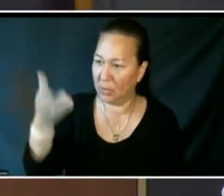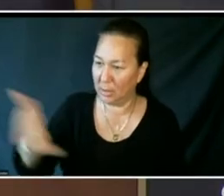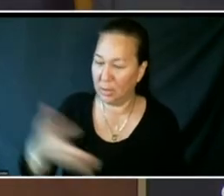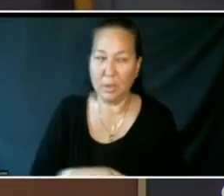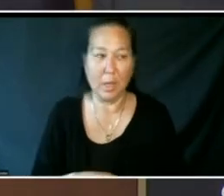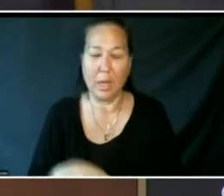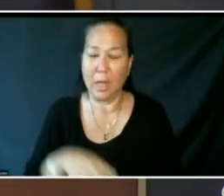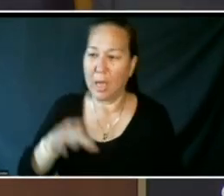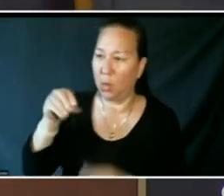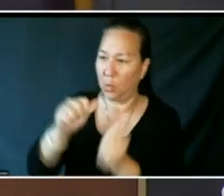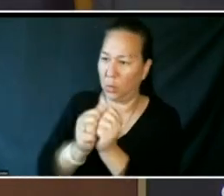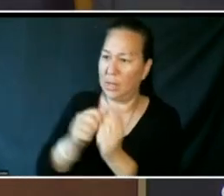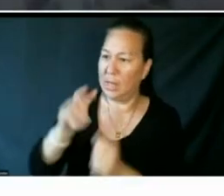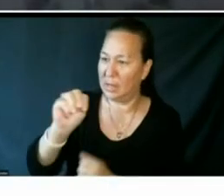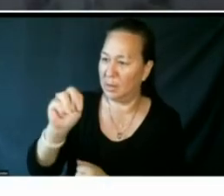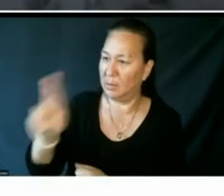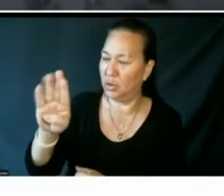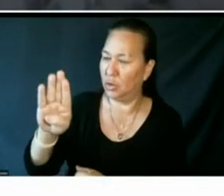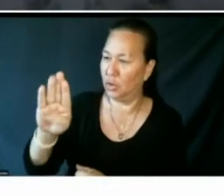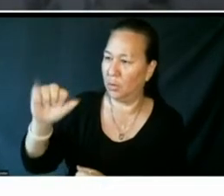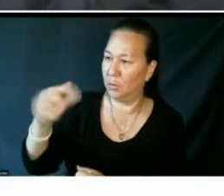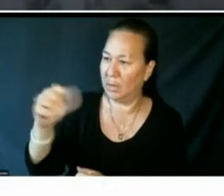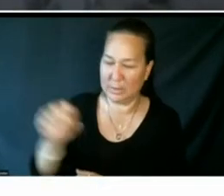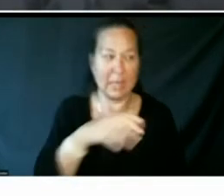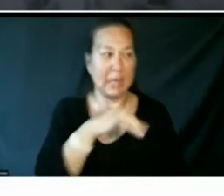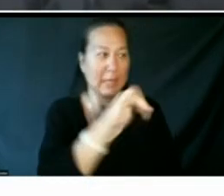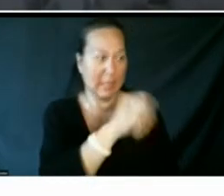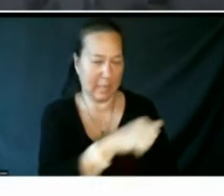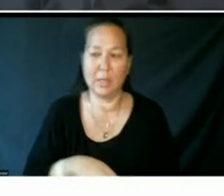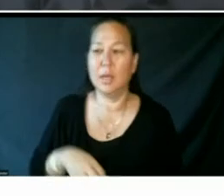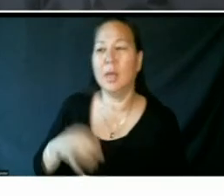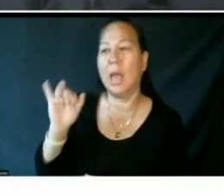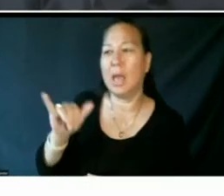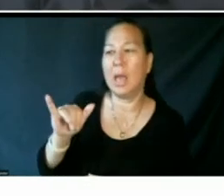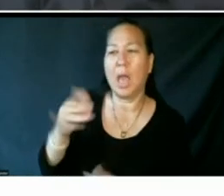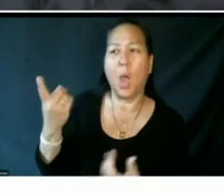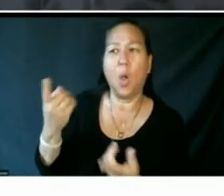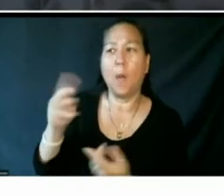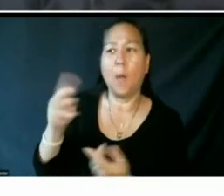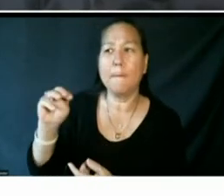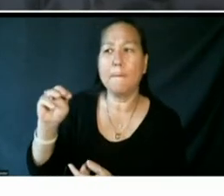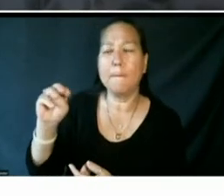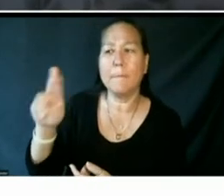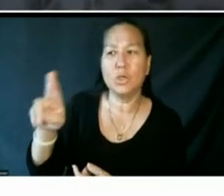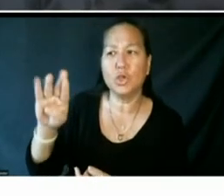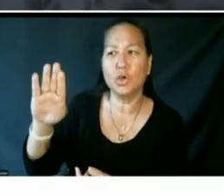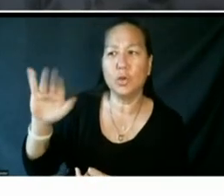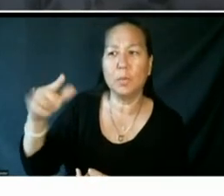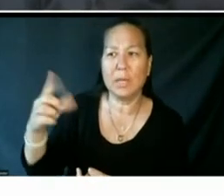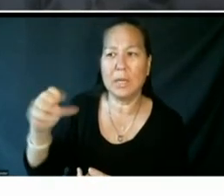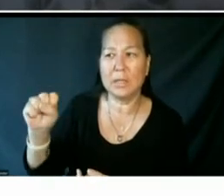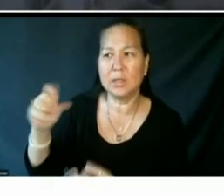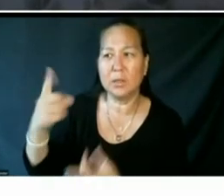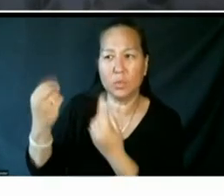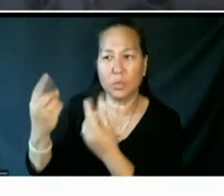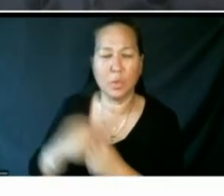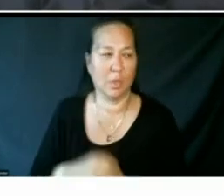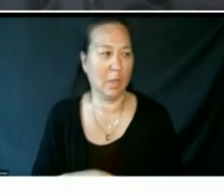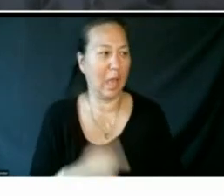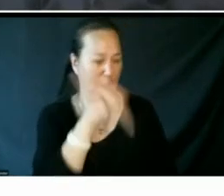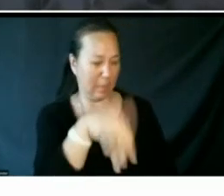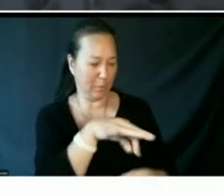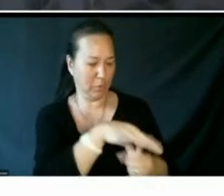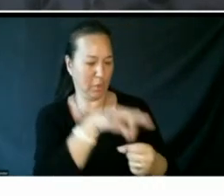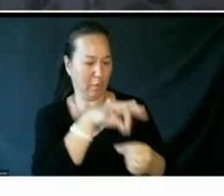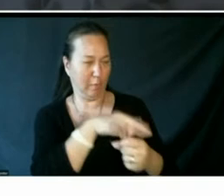Biggs ask you to do? I believe that was the day that the vote was occurring to each state